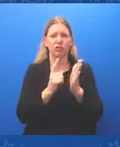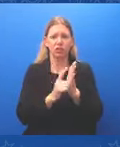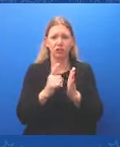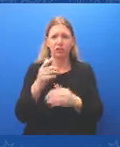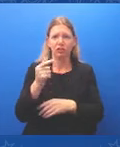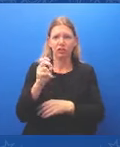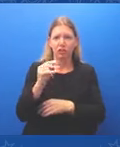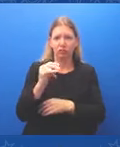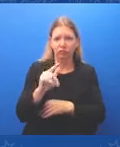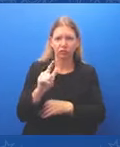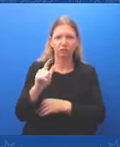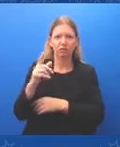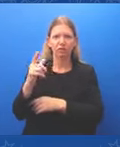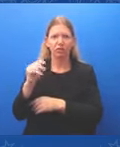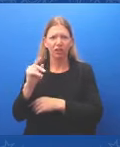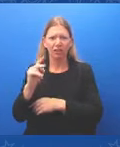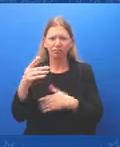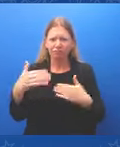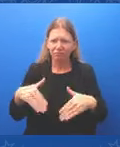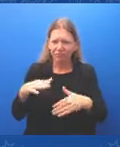not.